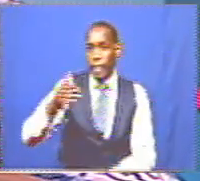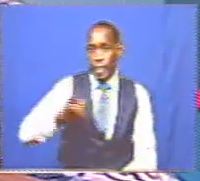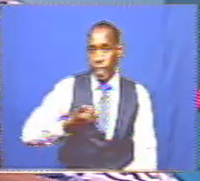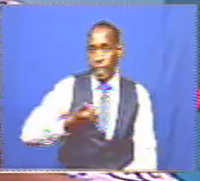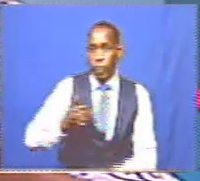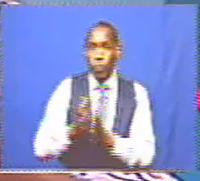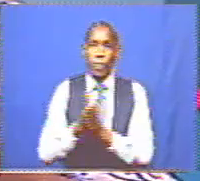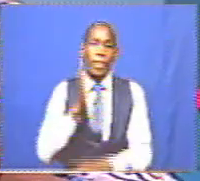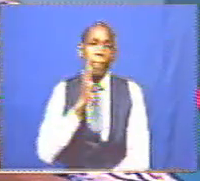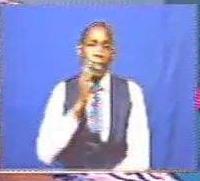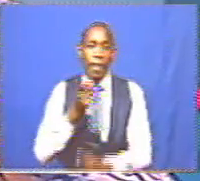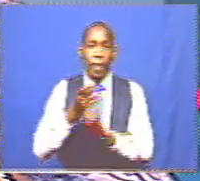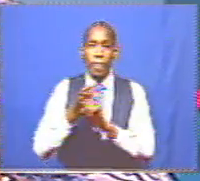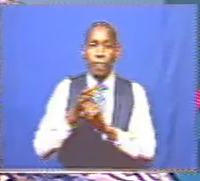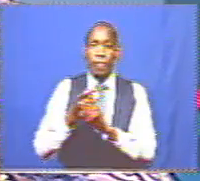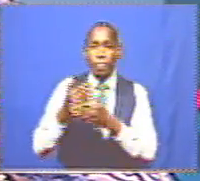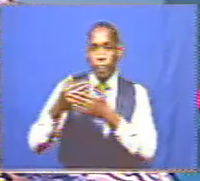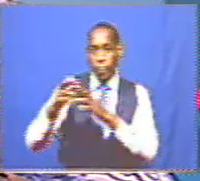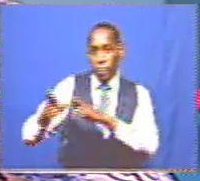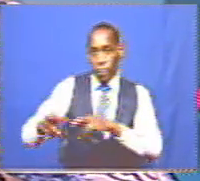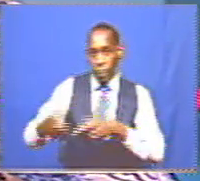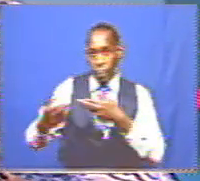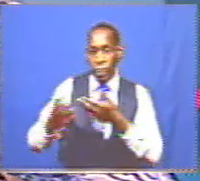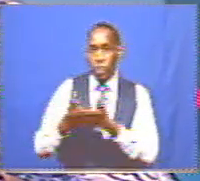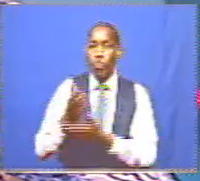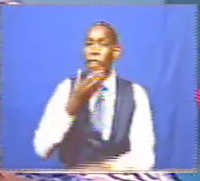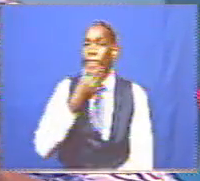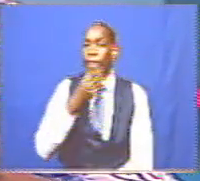mother from, they were raped by their father.